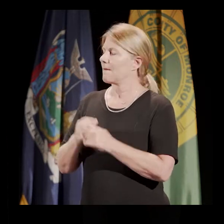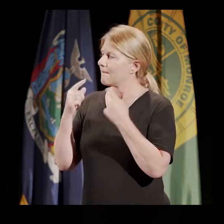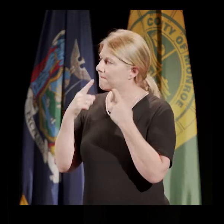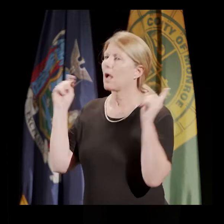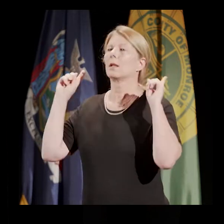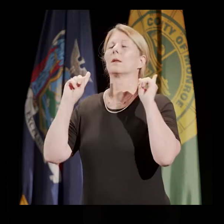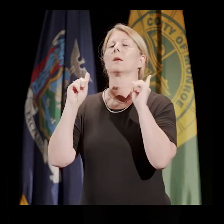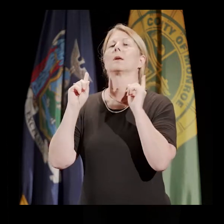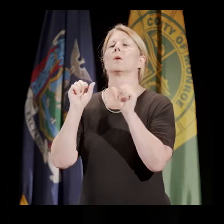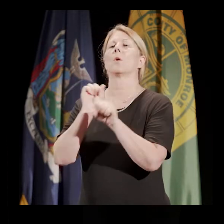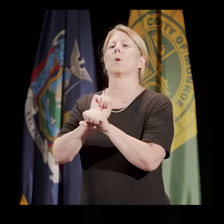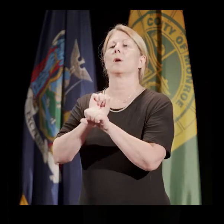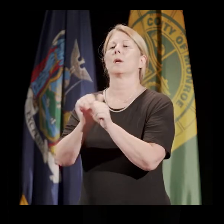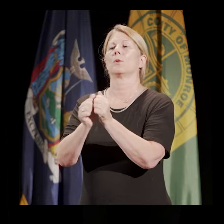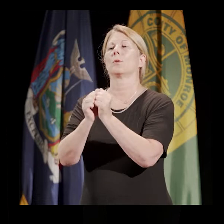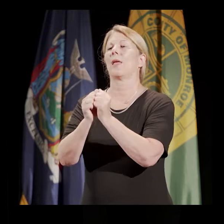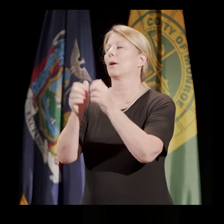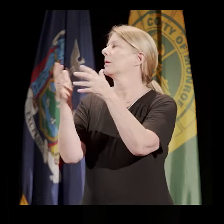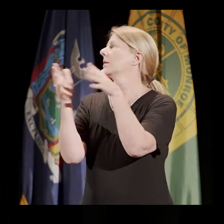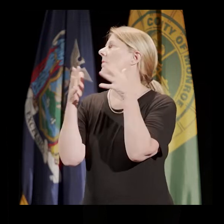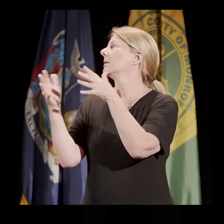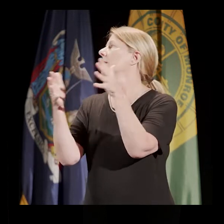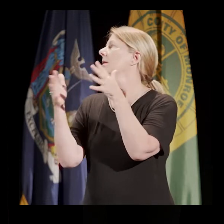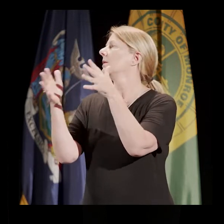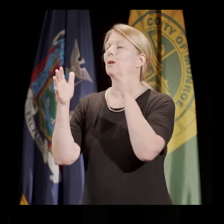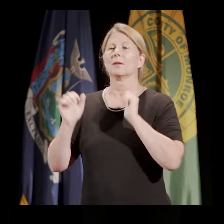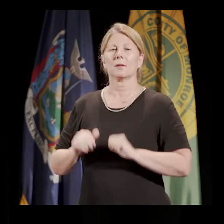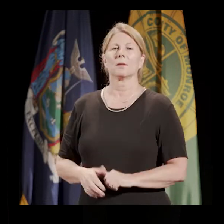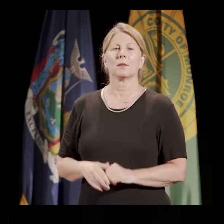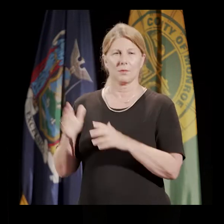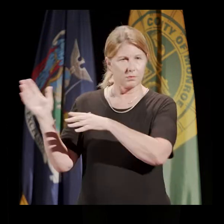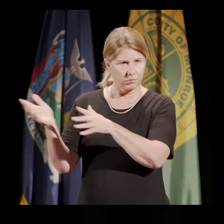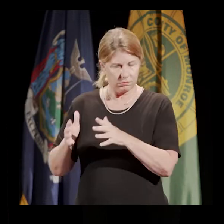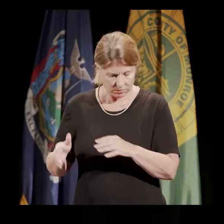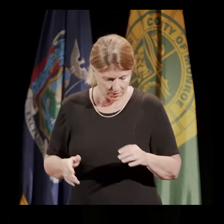working together. Yes. I see the Mom Beach from our state